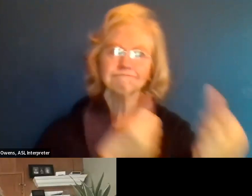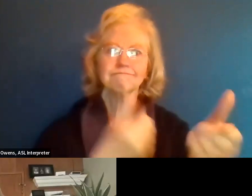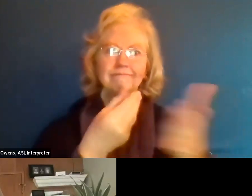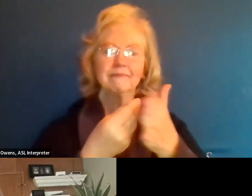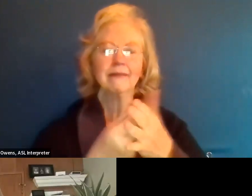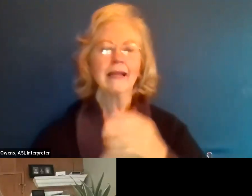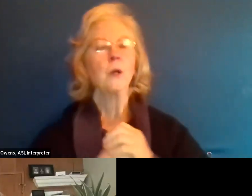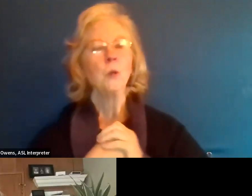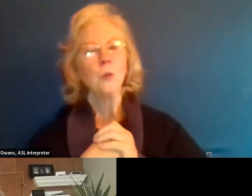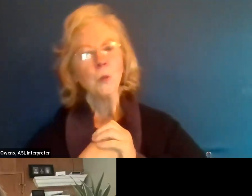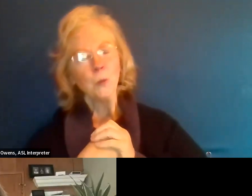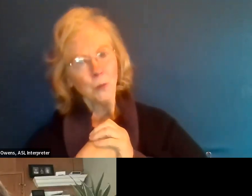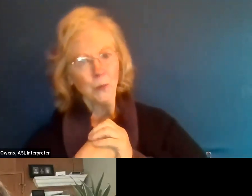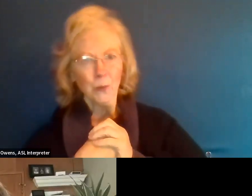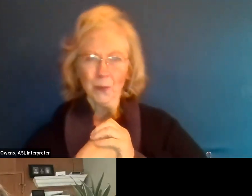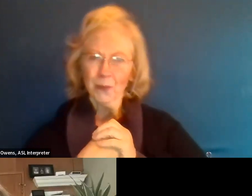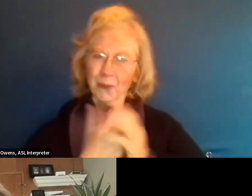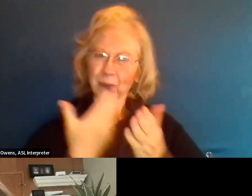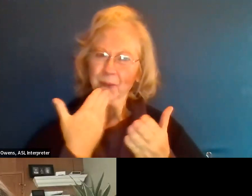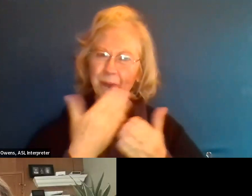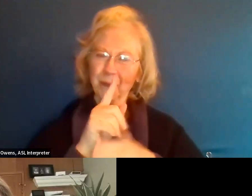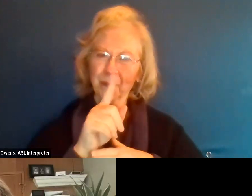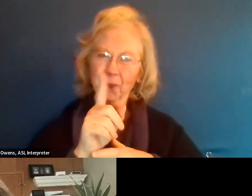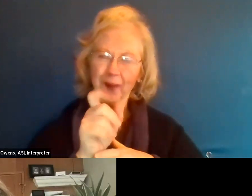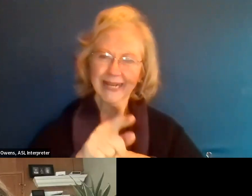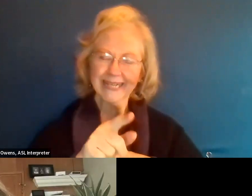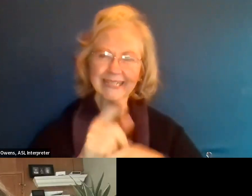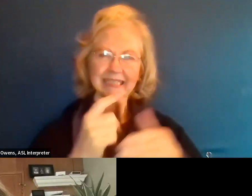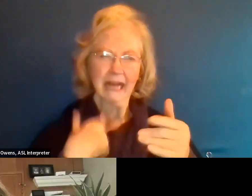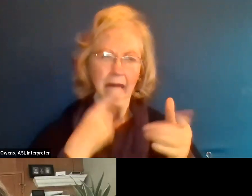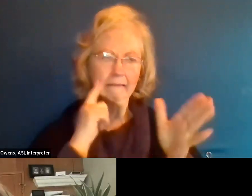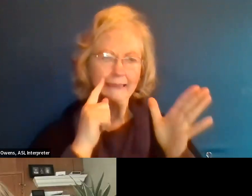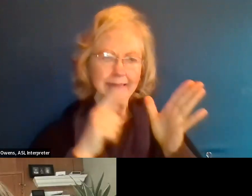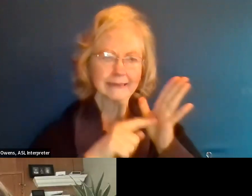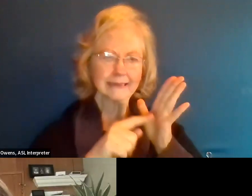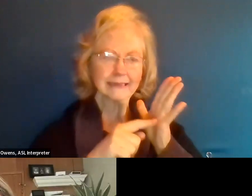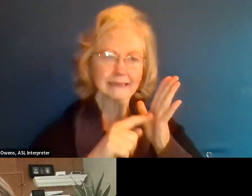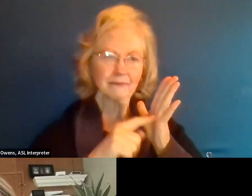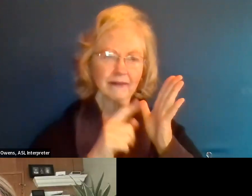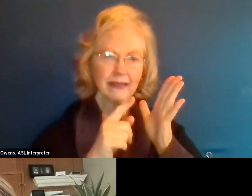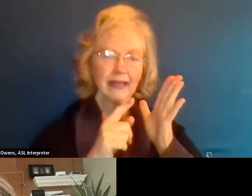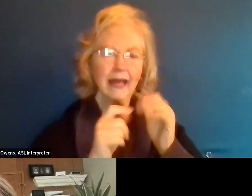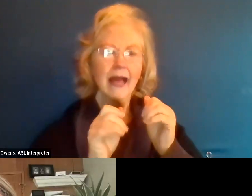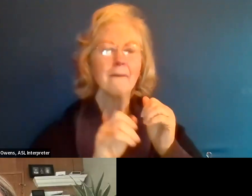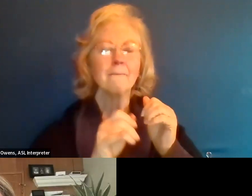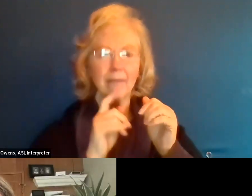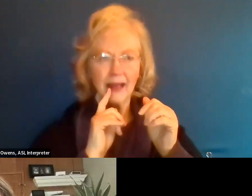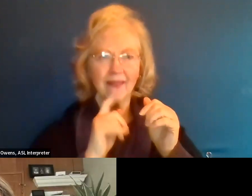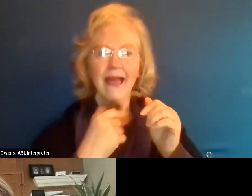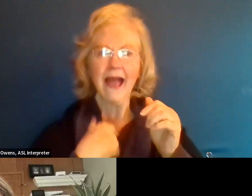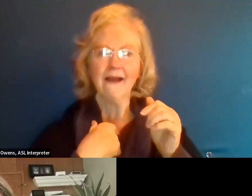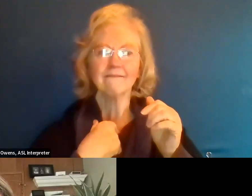Oof, that's a good question. I could explore that for you, but there are